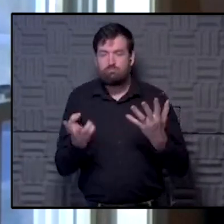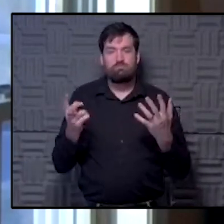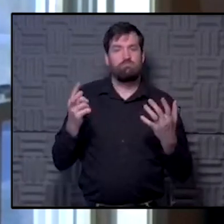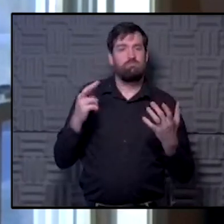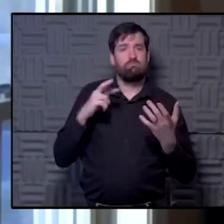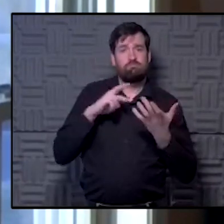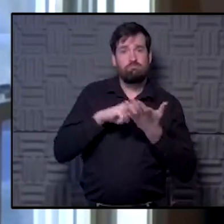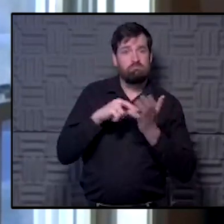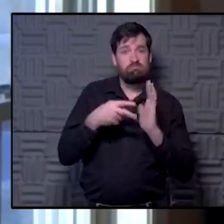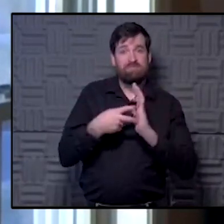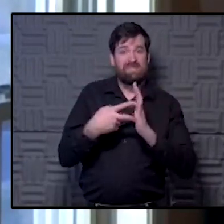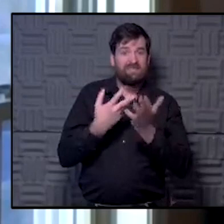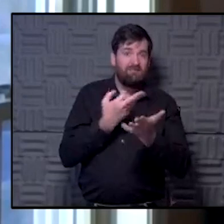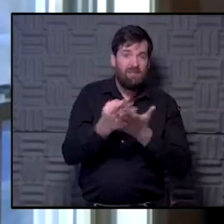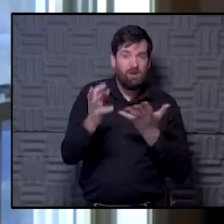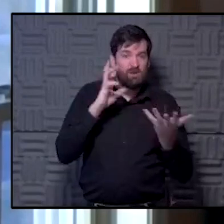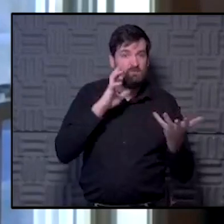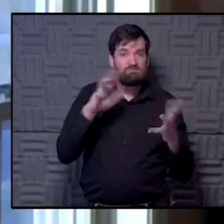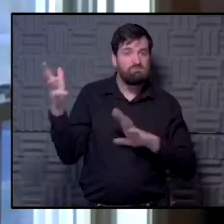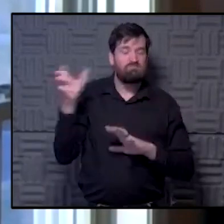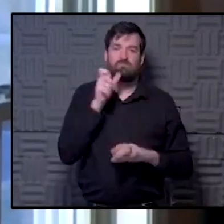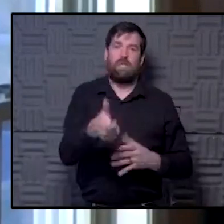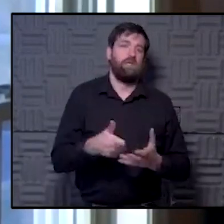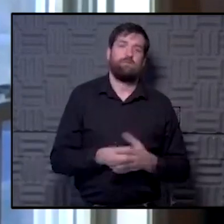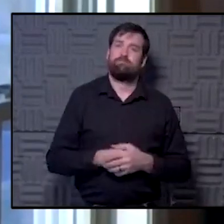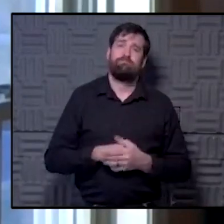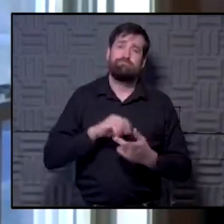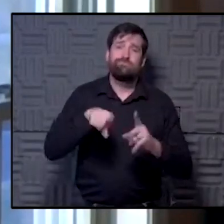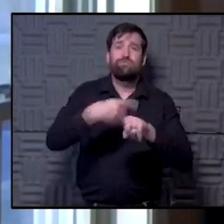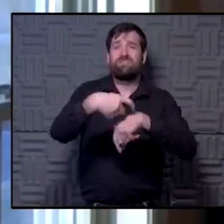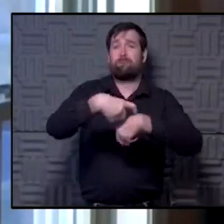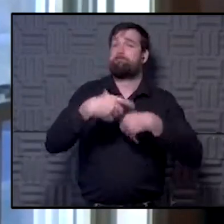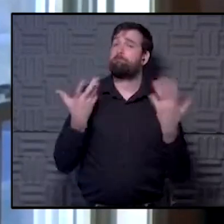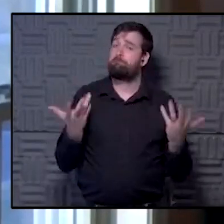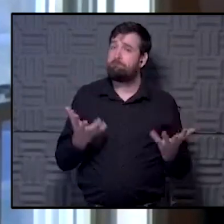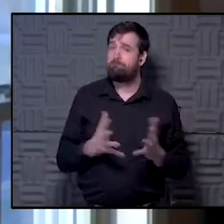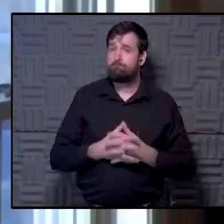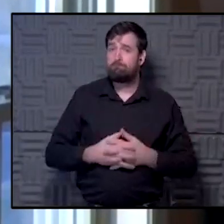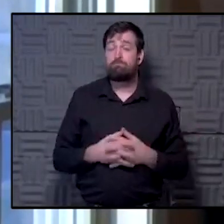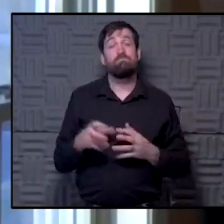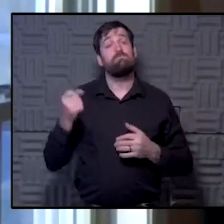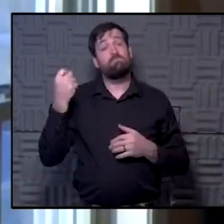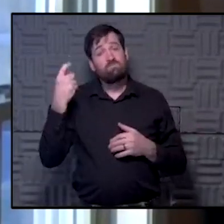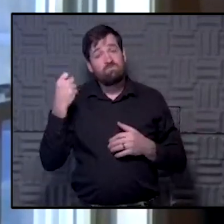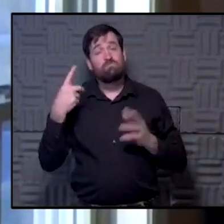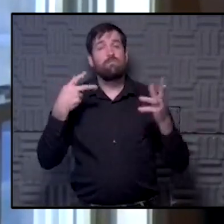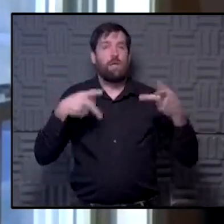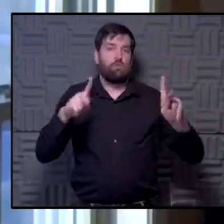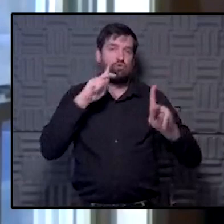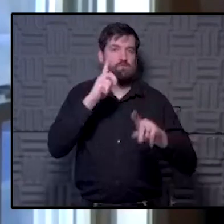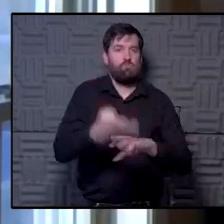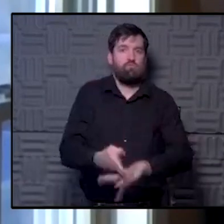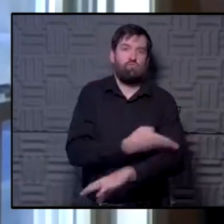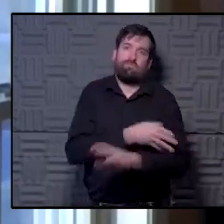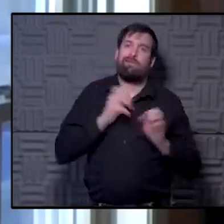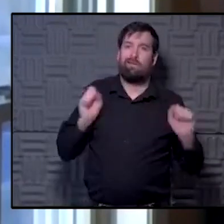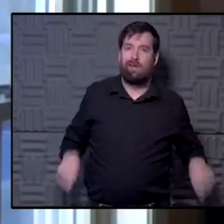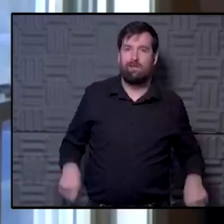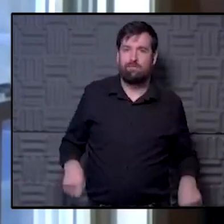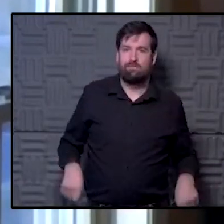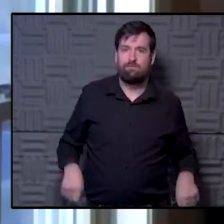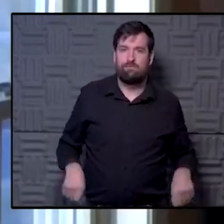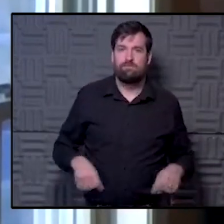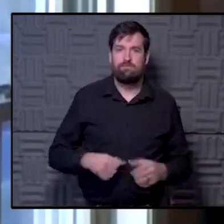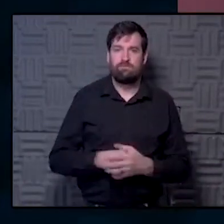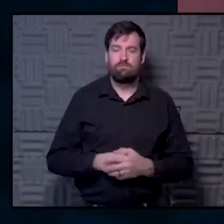a failure of the system. It's just time. But having said that, there are opportunities for improvement at each of